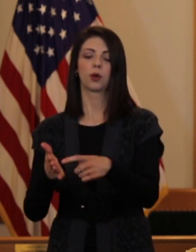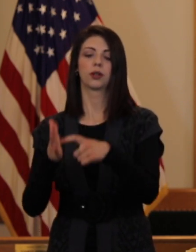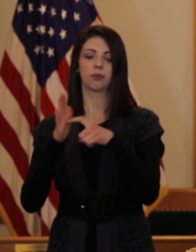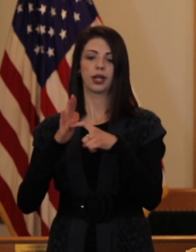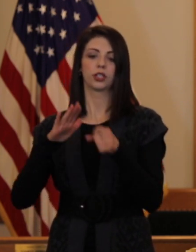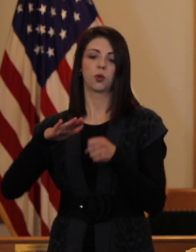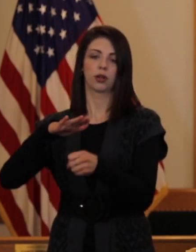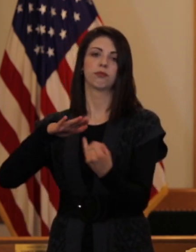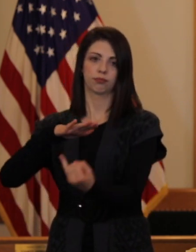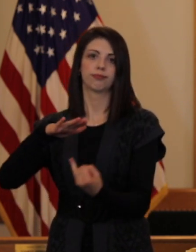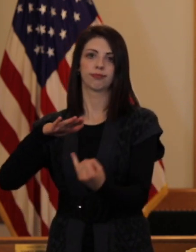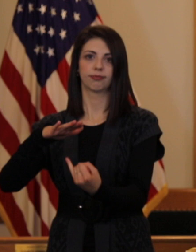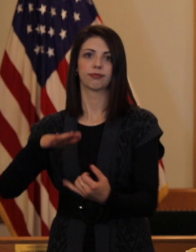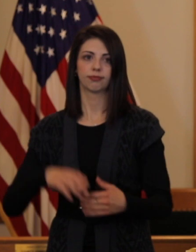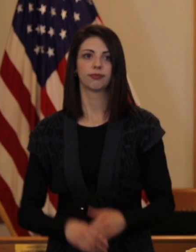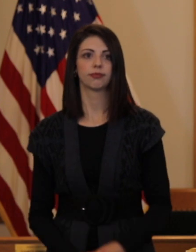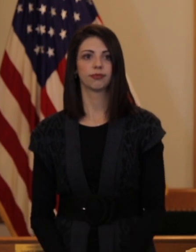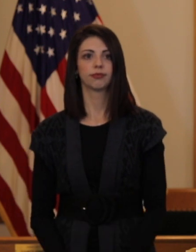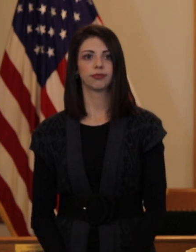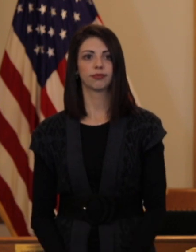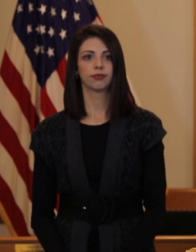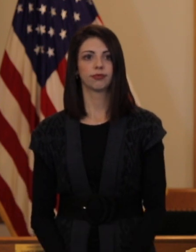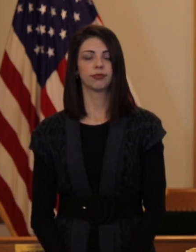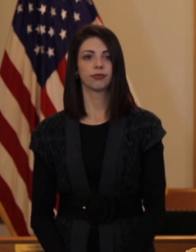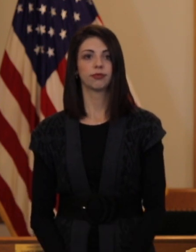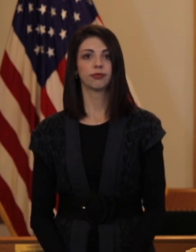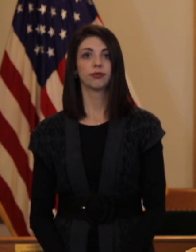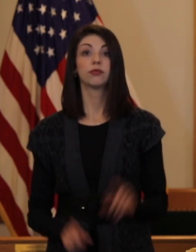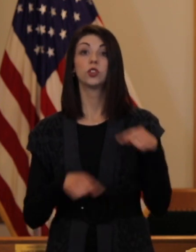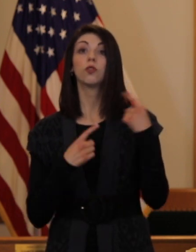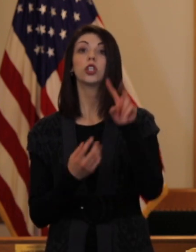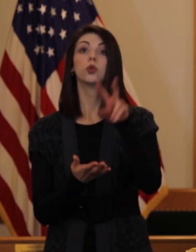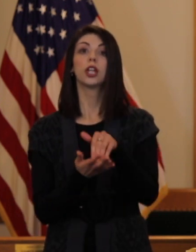in mandatory isolation or quarantine. To date,